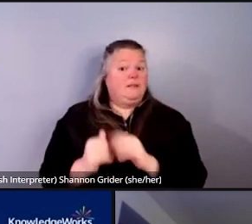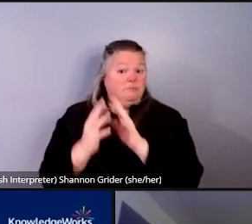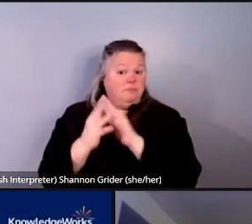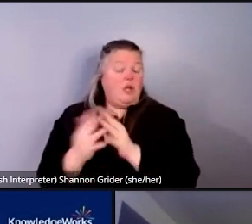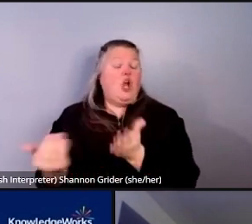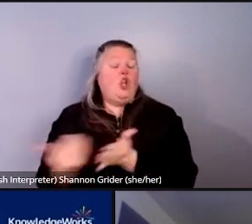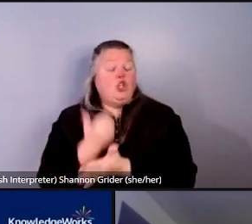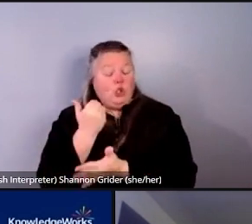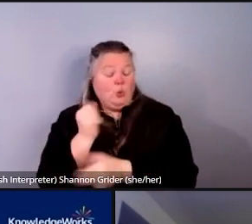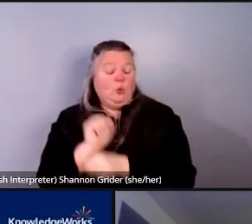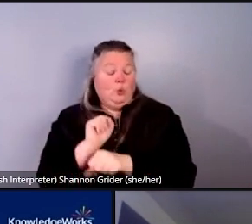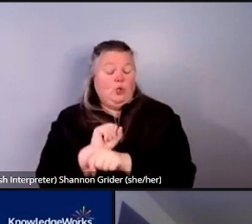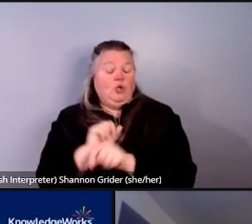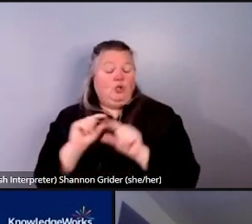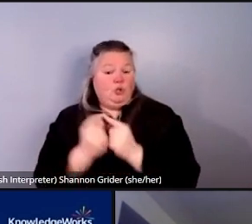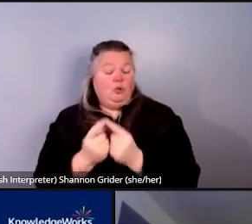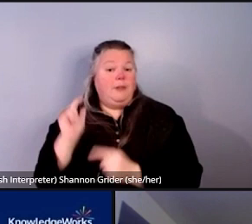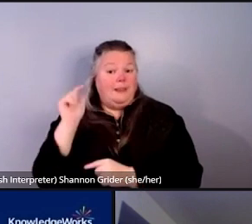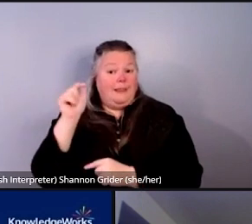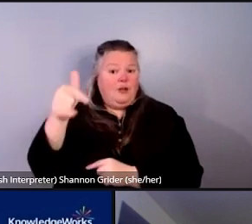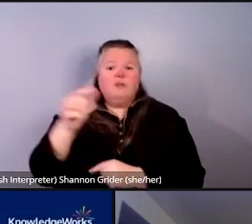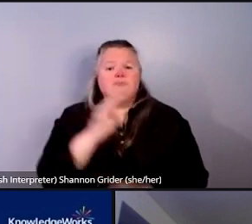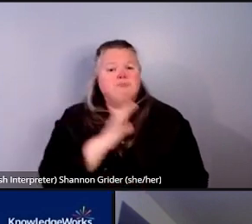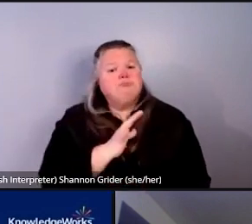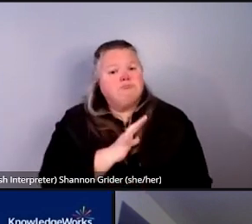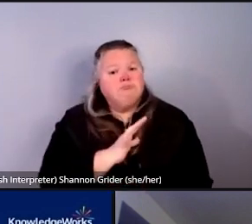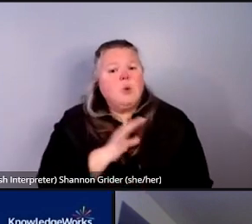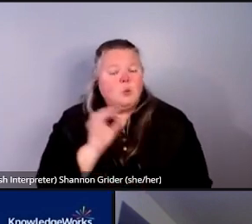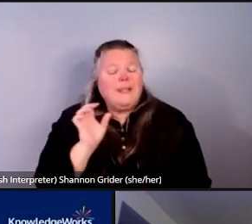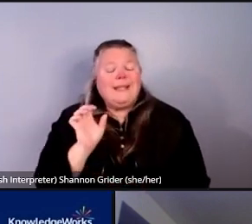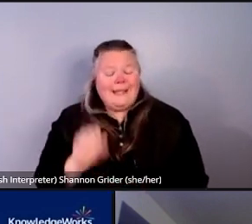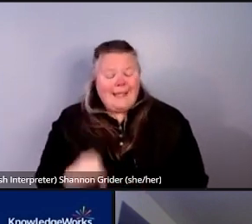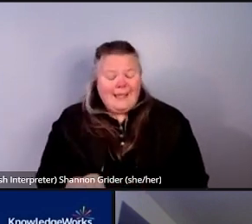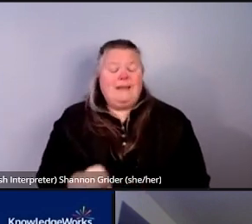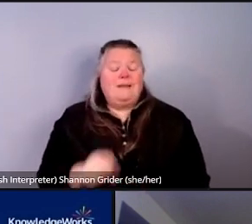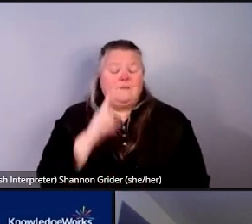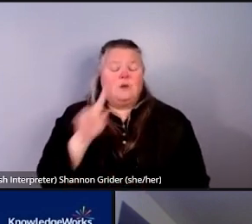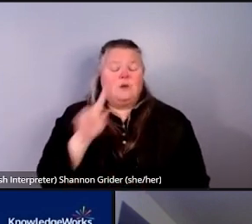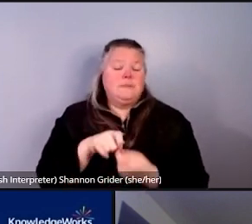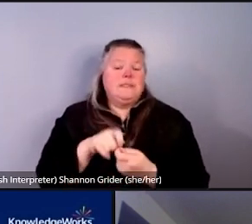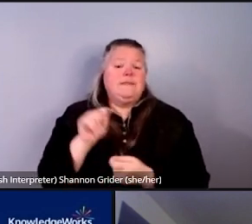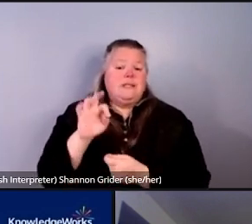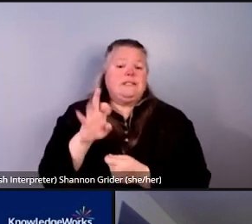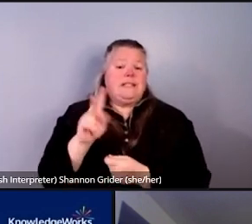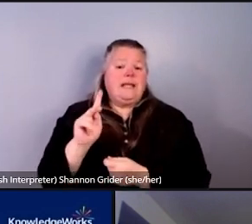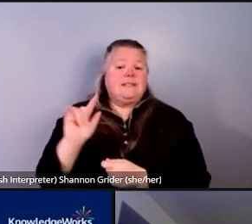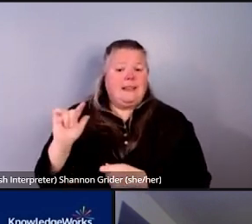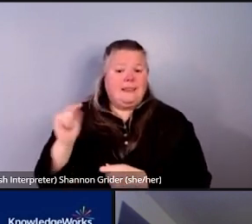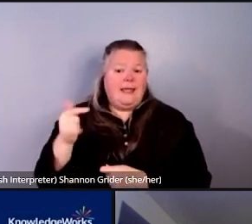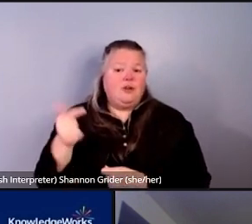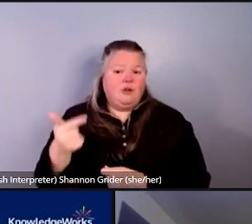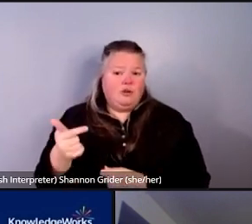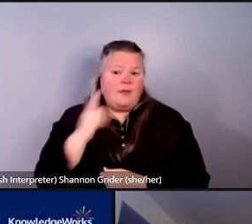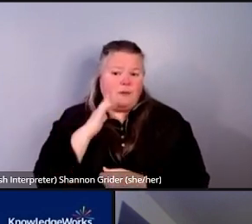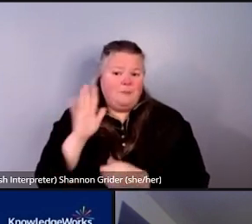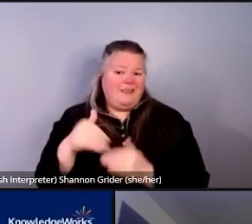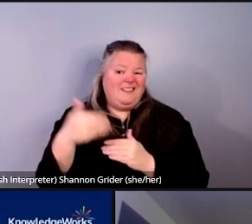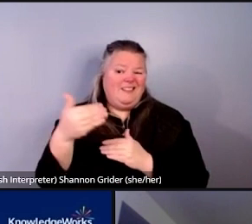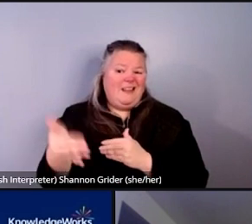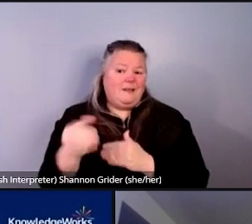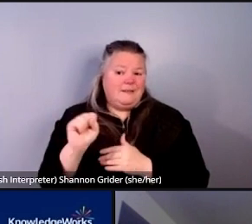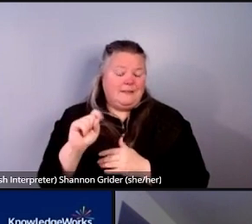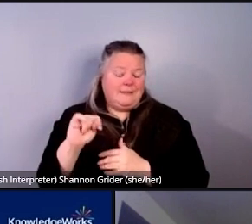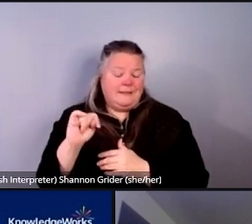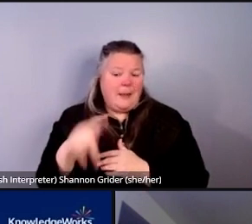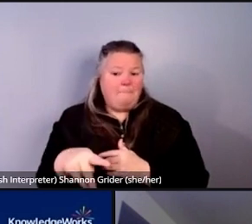to address a particular task, then that is going to be kind of the obvious next step. However, we